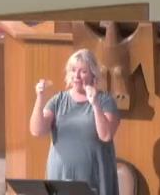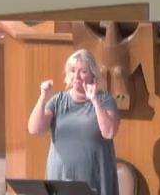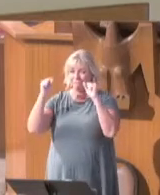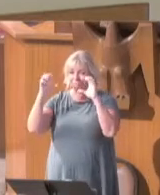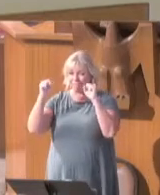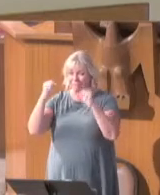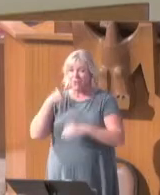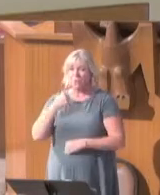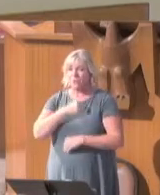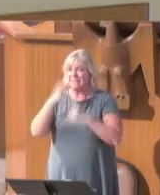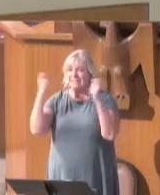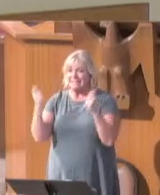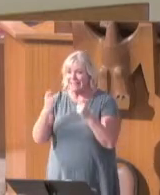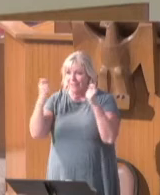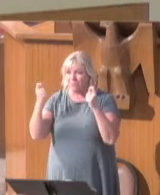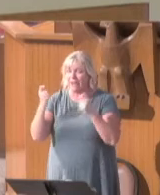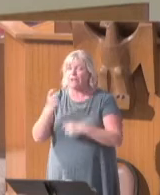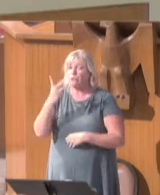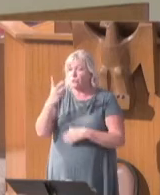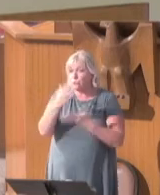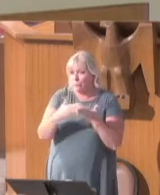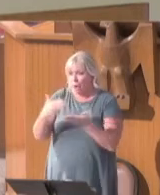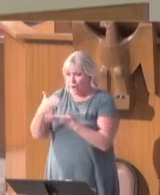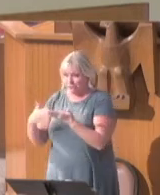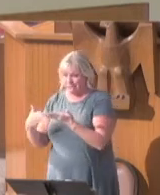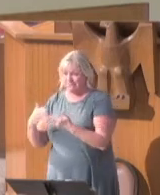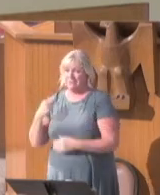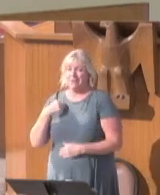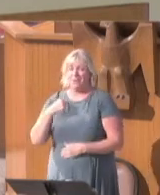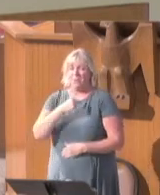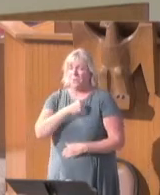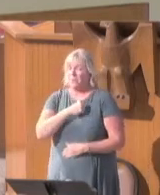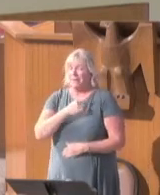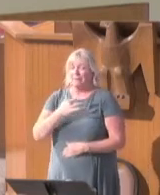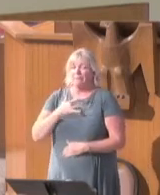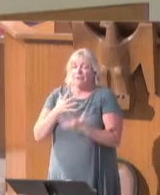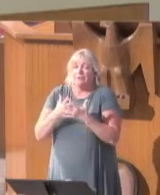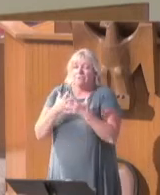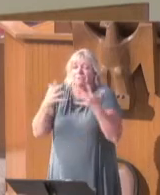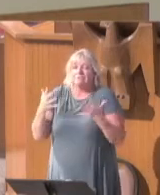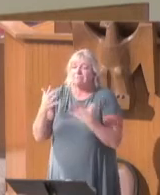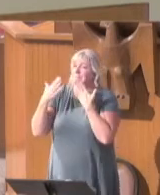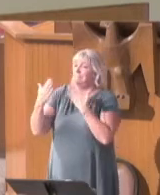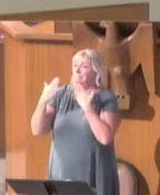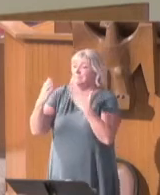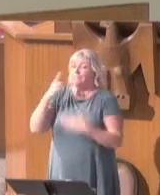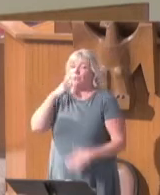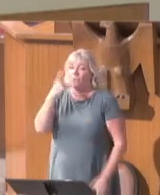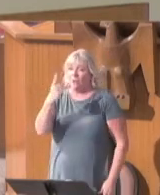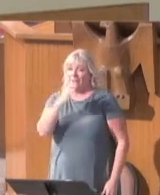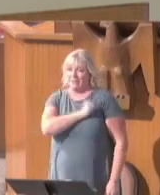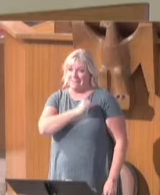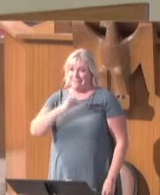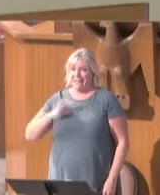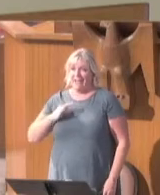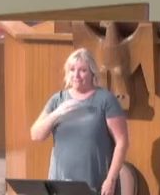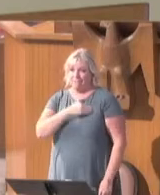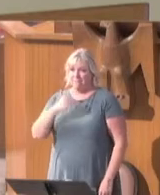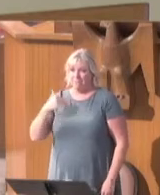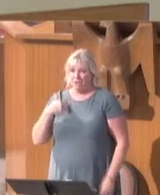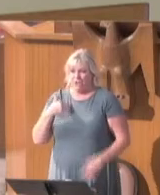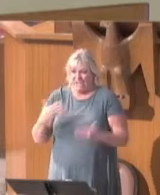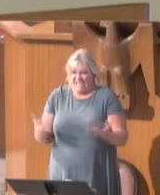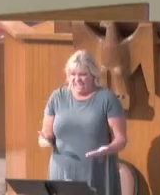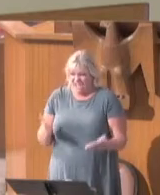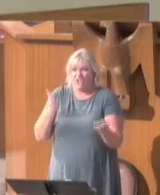going to be celebrating it in two parts because we are just so grateful for a staff member who has been at this